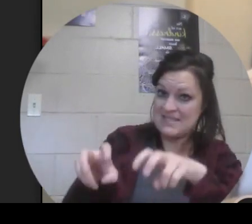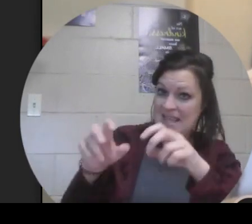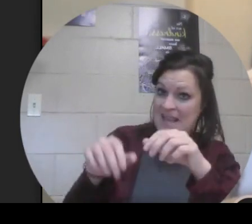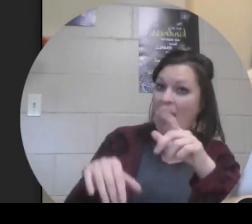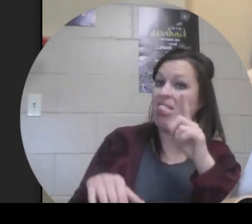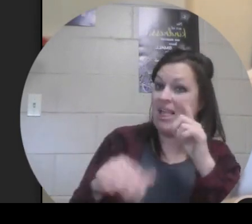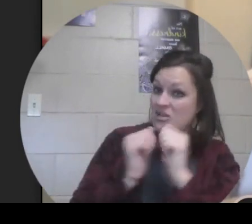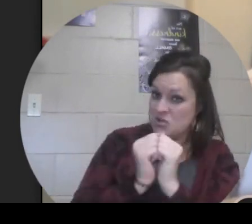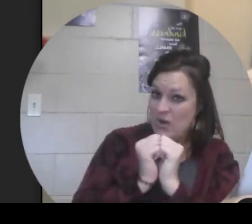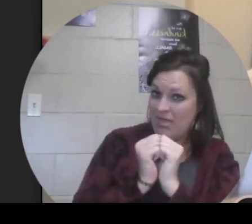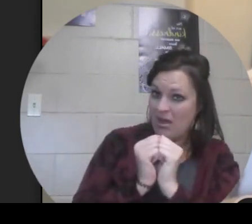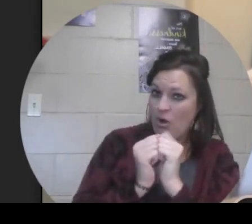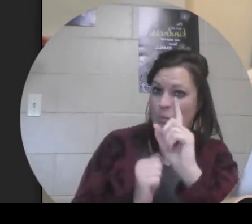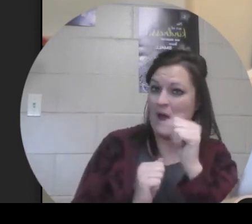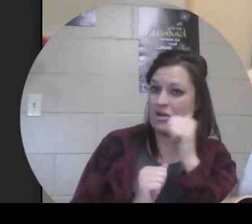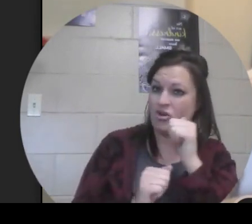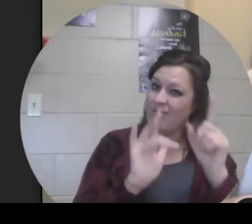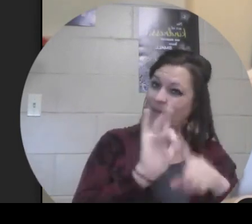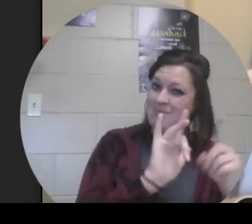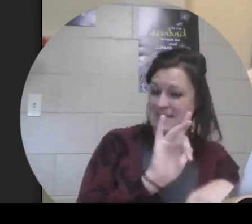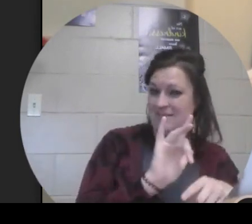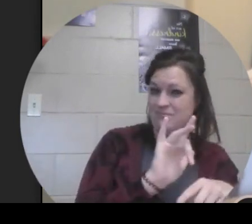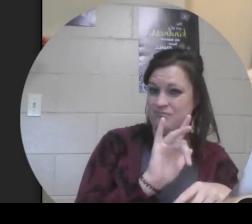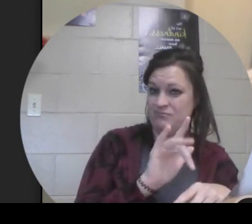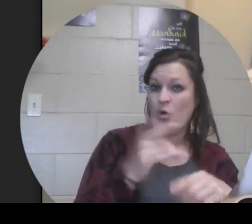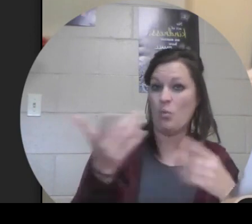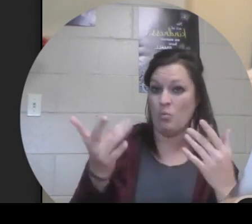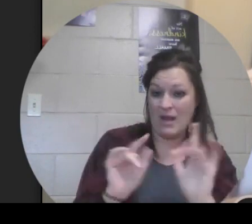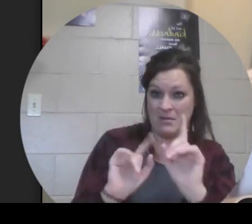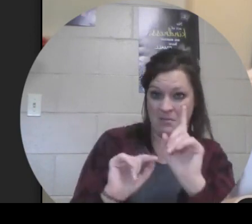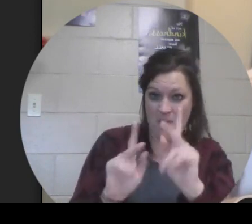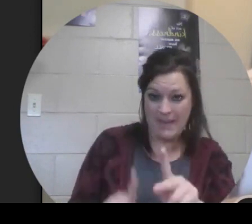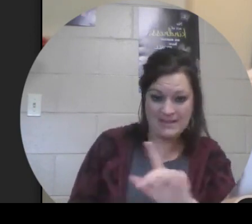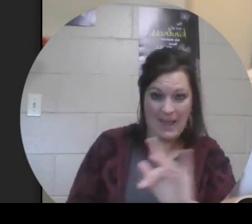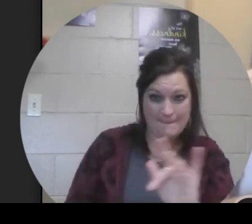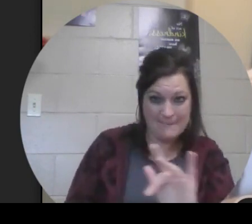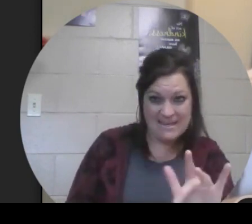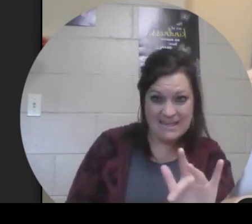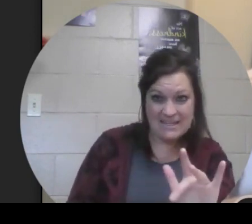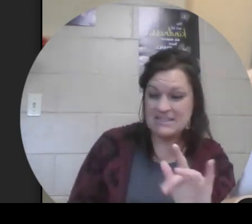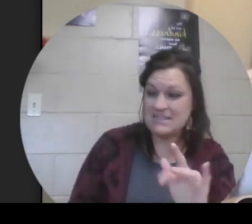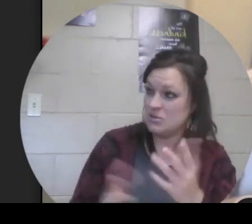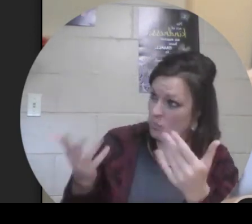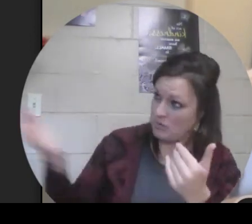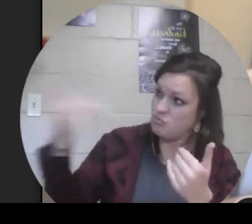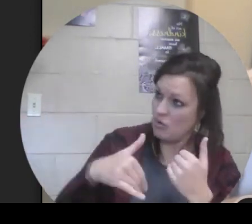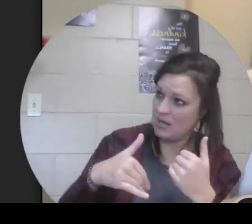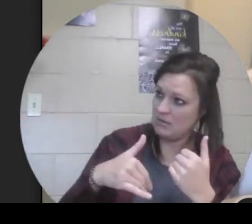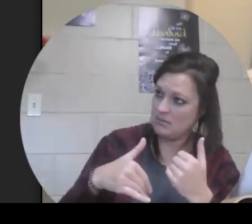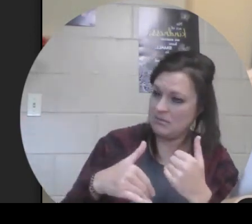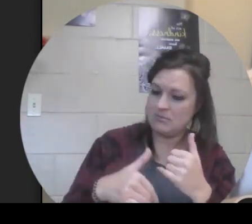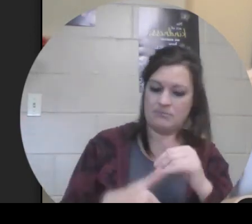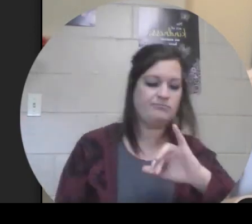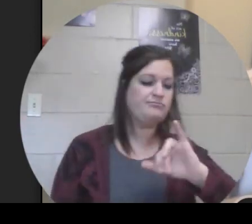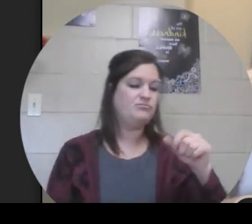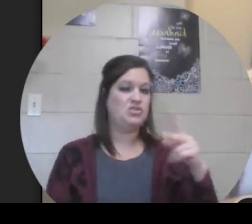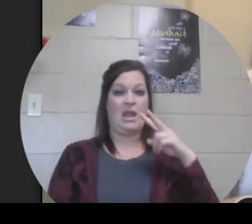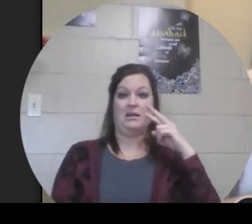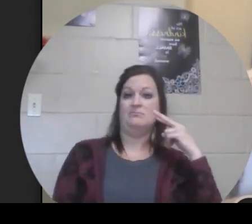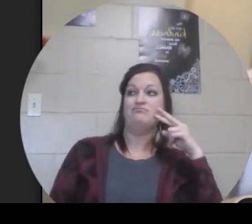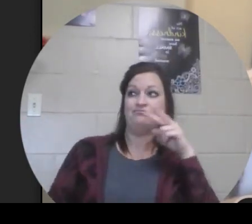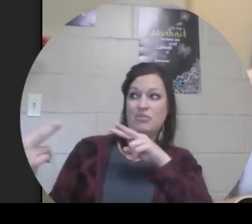table. Jack looked at me. You won't get away this time, Monsieur Lapine, he said in his Elmer Fudd voice.